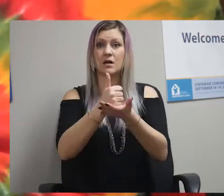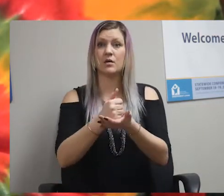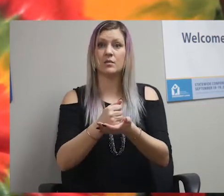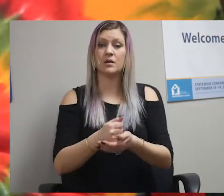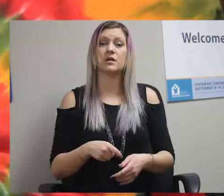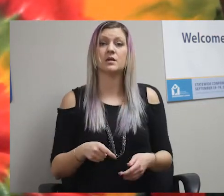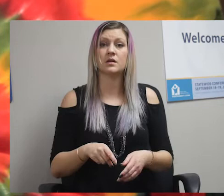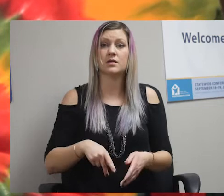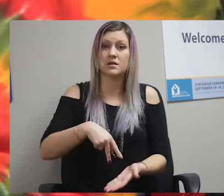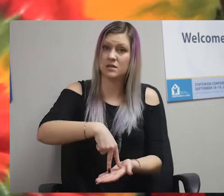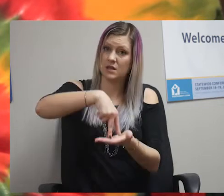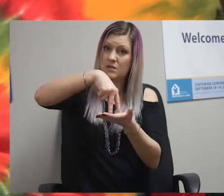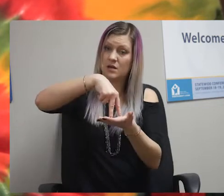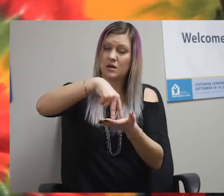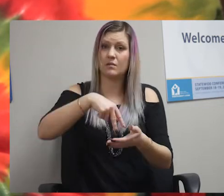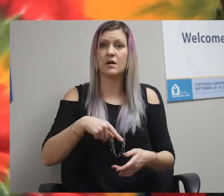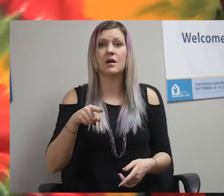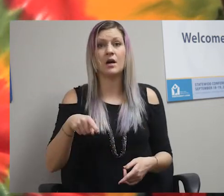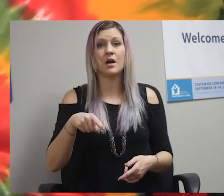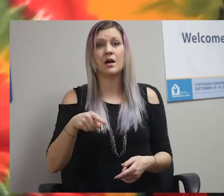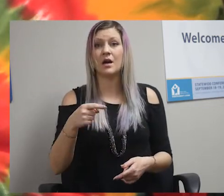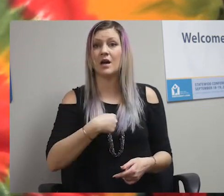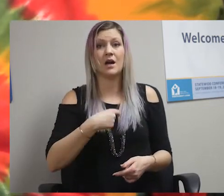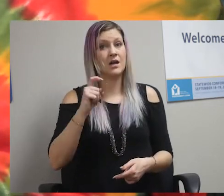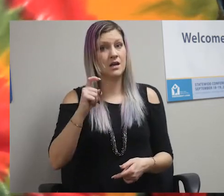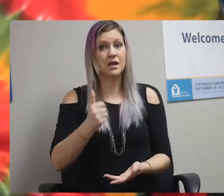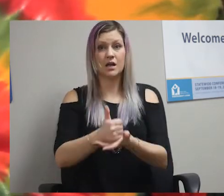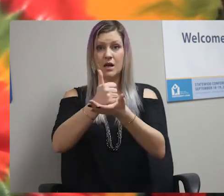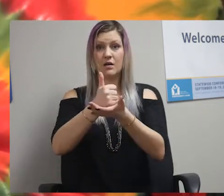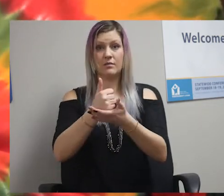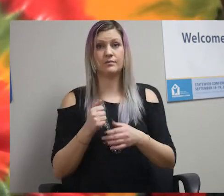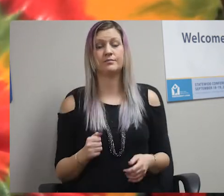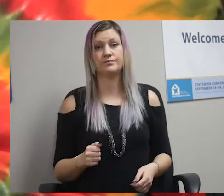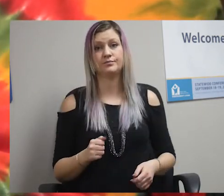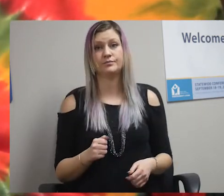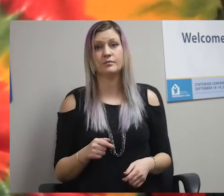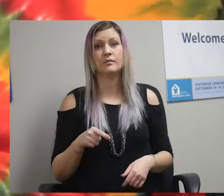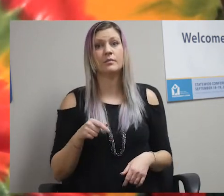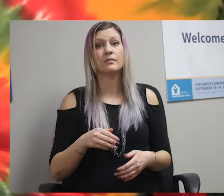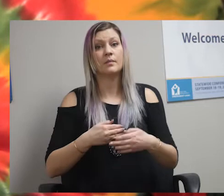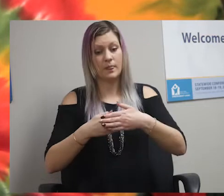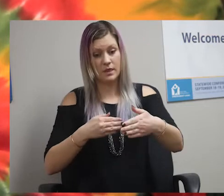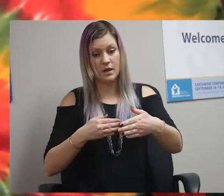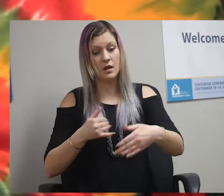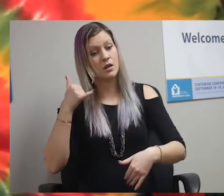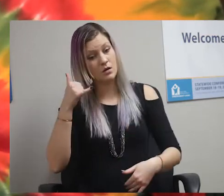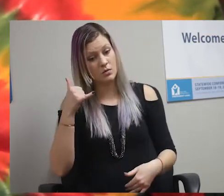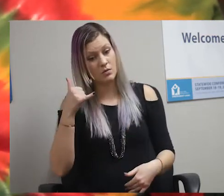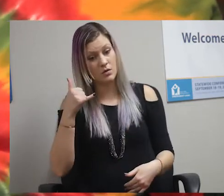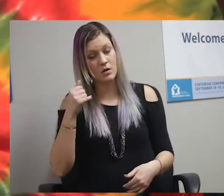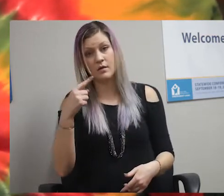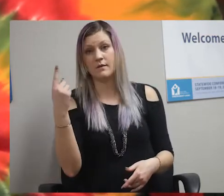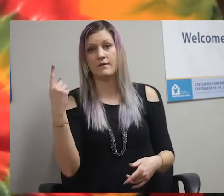myself, and no one is here, and I need assistance." And they would immediately contact usually